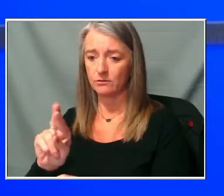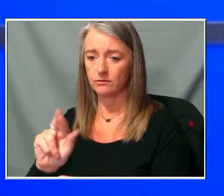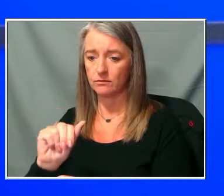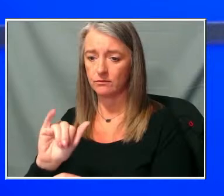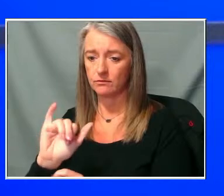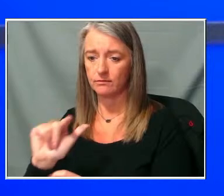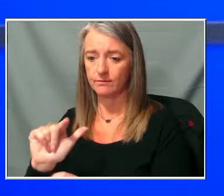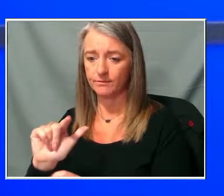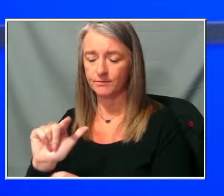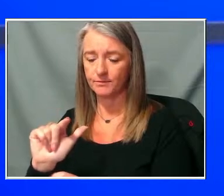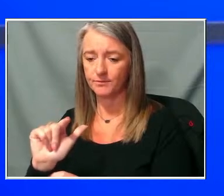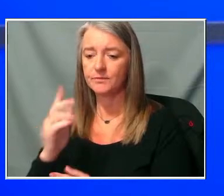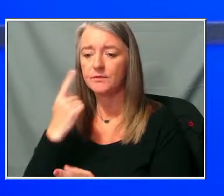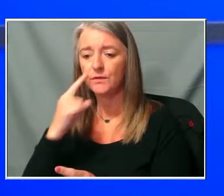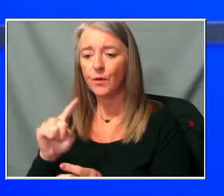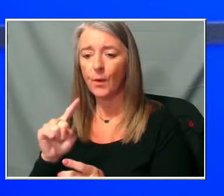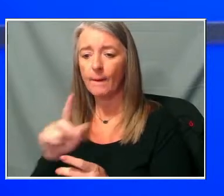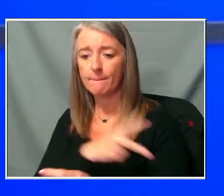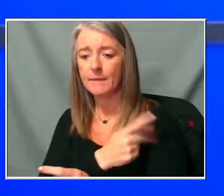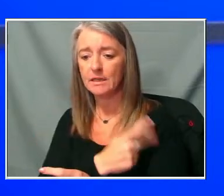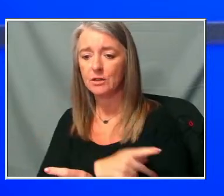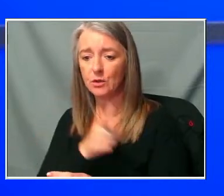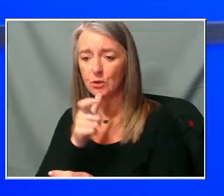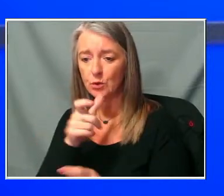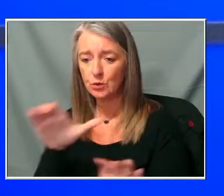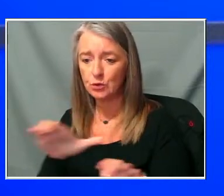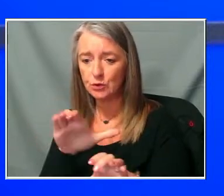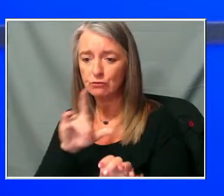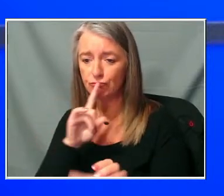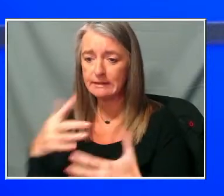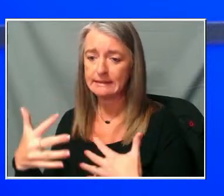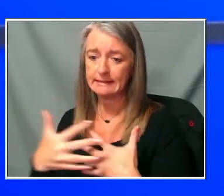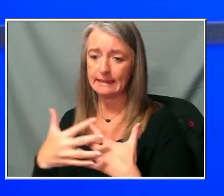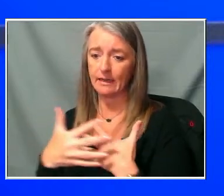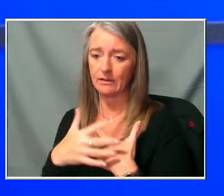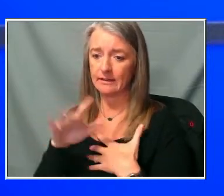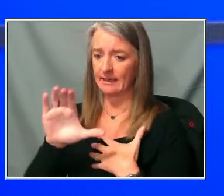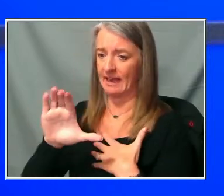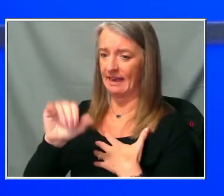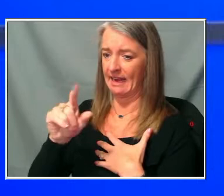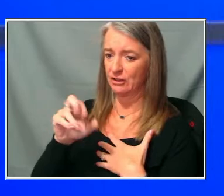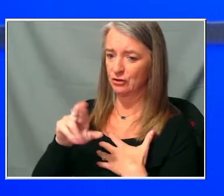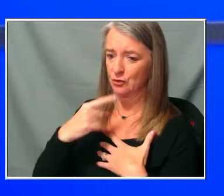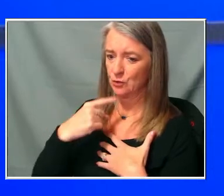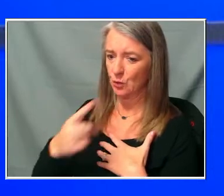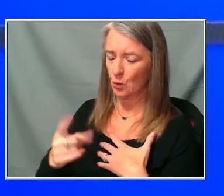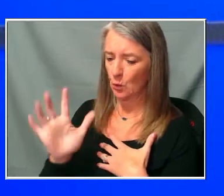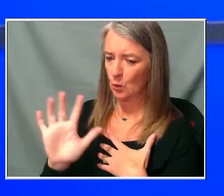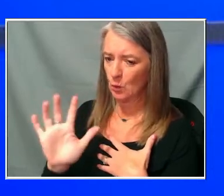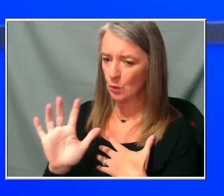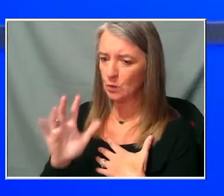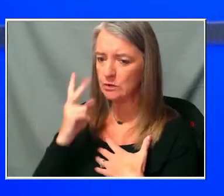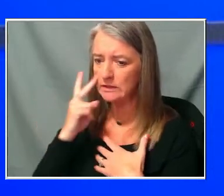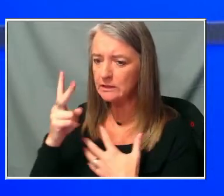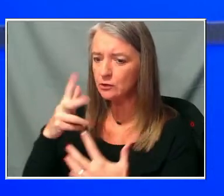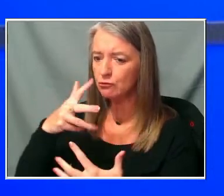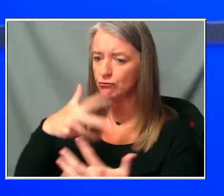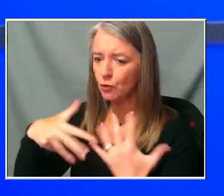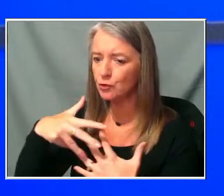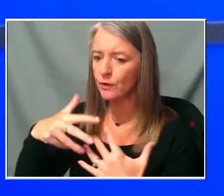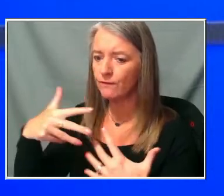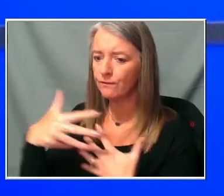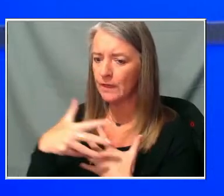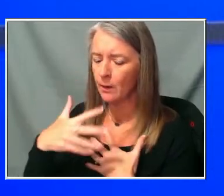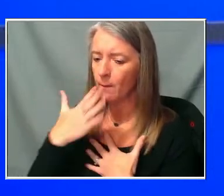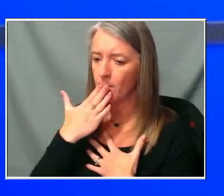For patients that are on this, it's scary. It's scary to hear you're told cancer. We see the social fear that comes with, oh my gosh, I